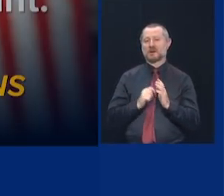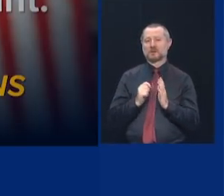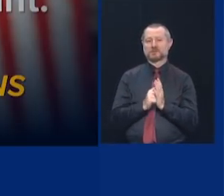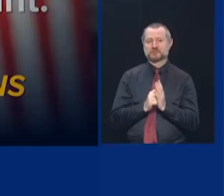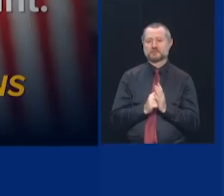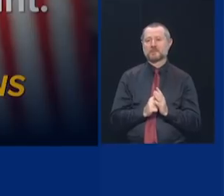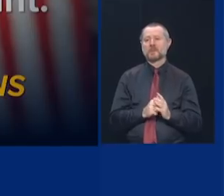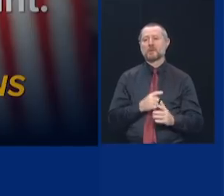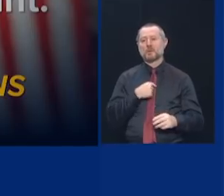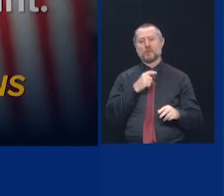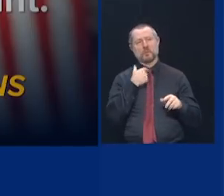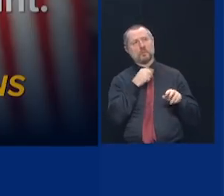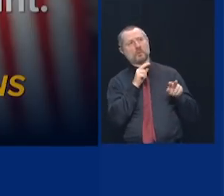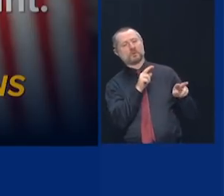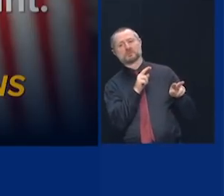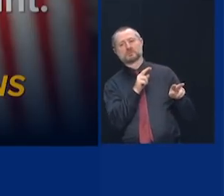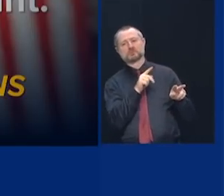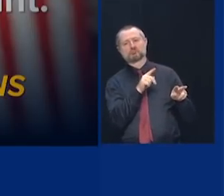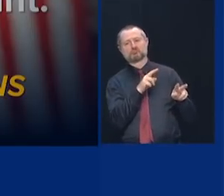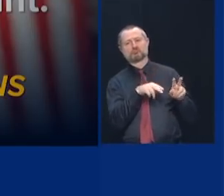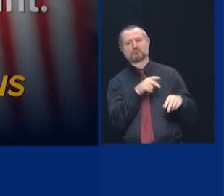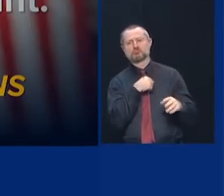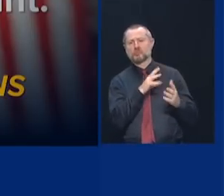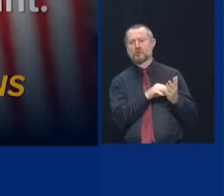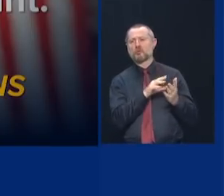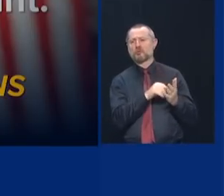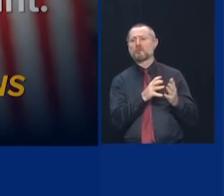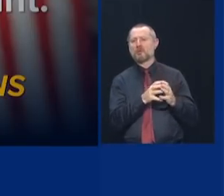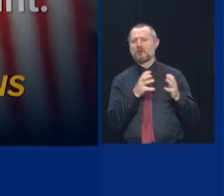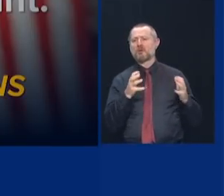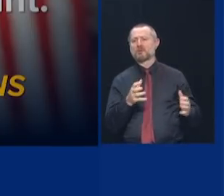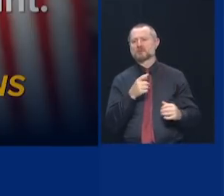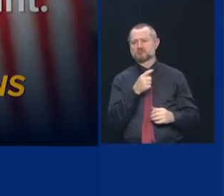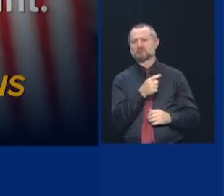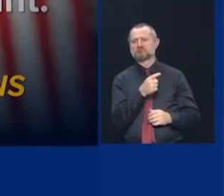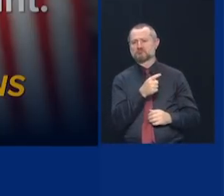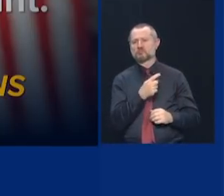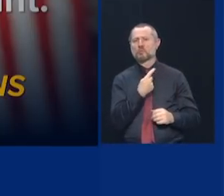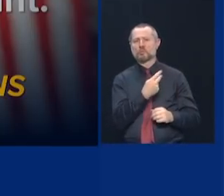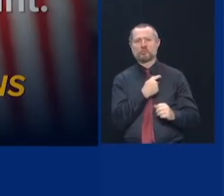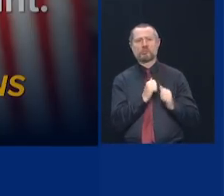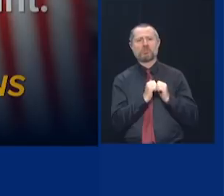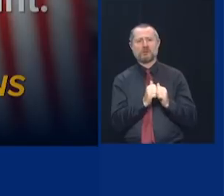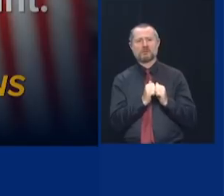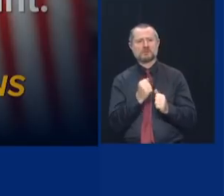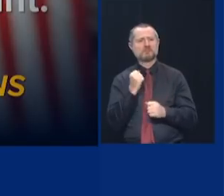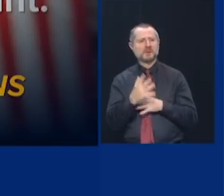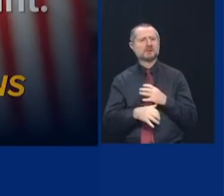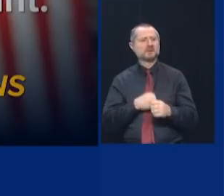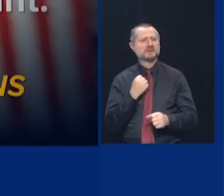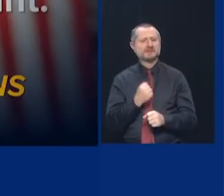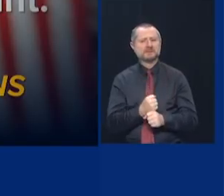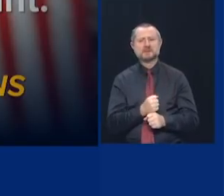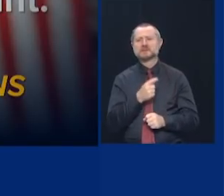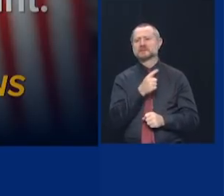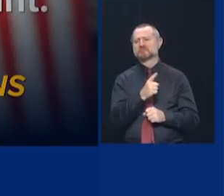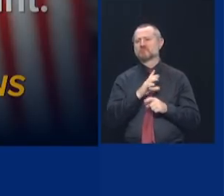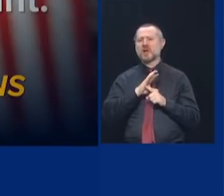watching Mayor David Dinkins. I learned a lot from him. I worked with him many times for many years. He was extraordinary.